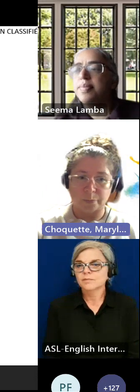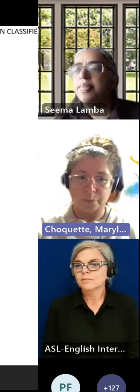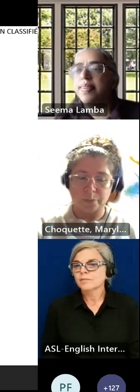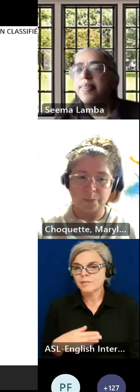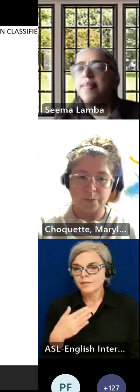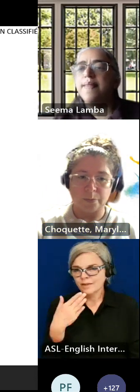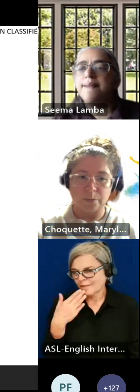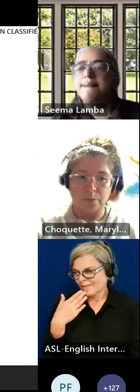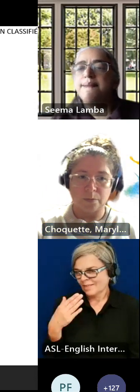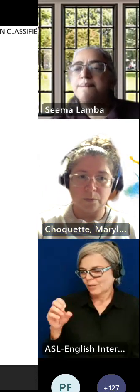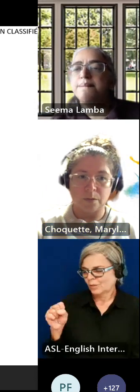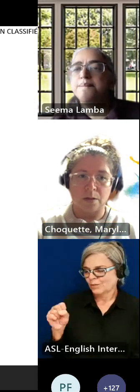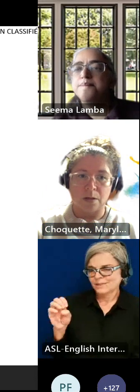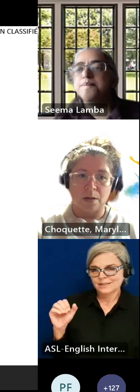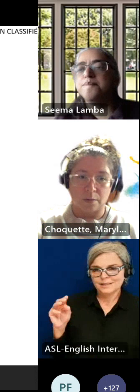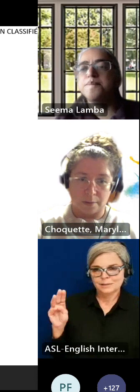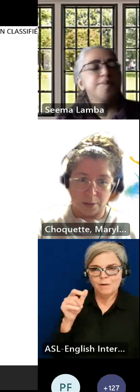adding.